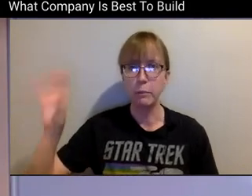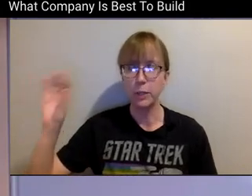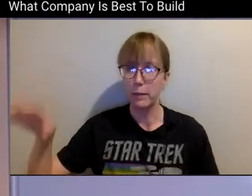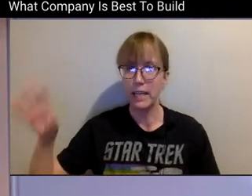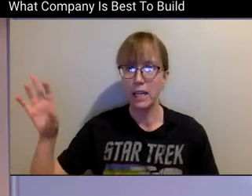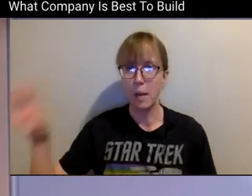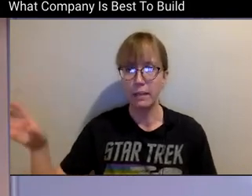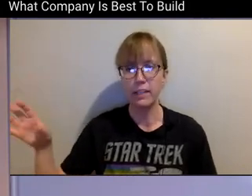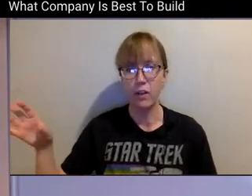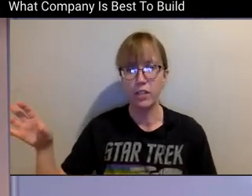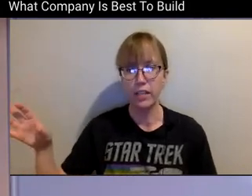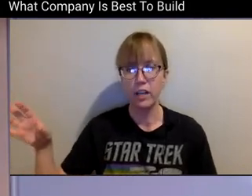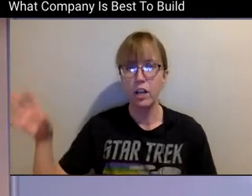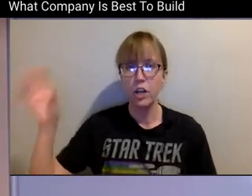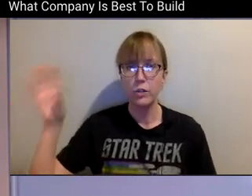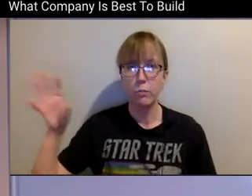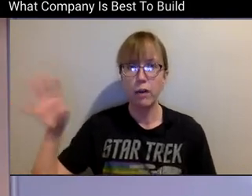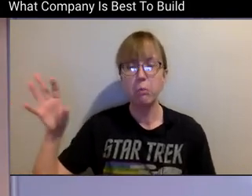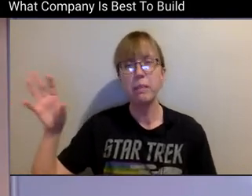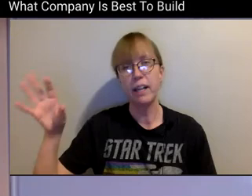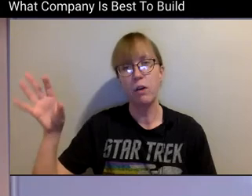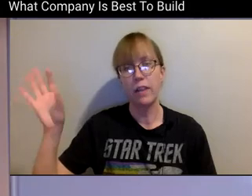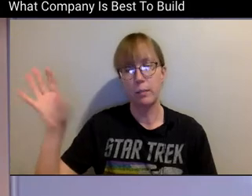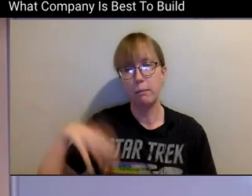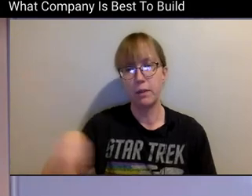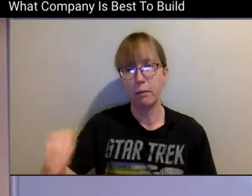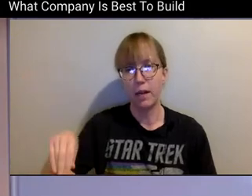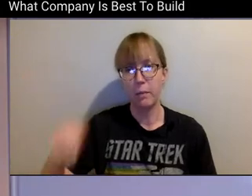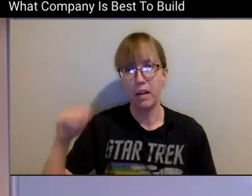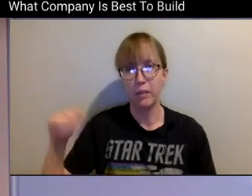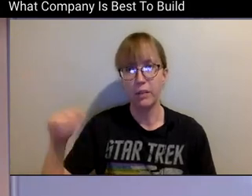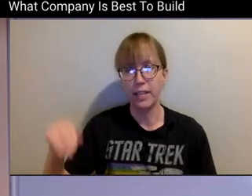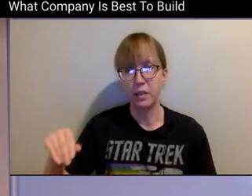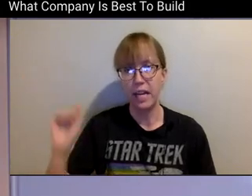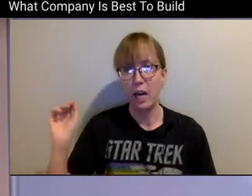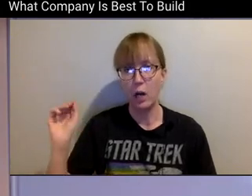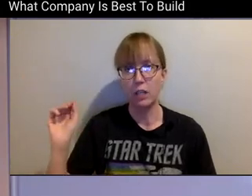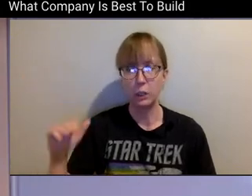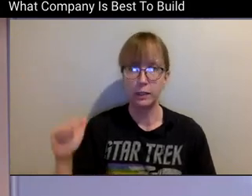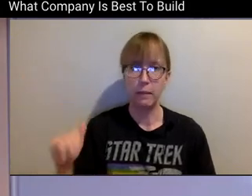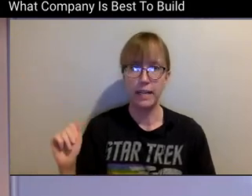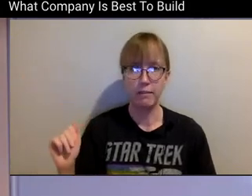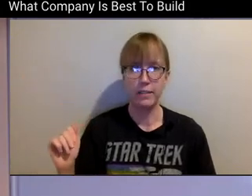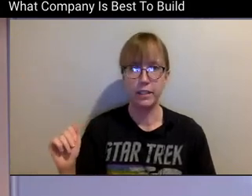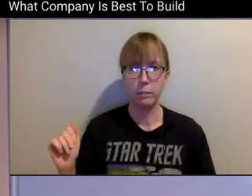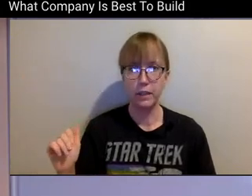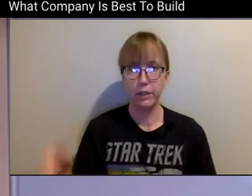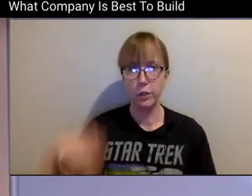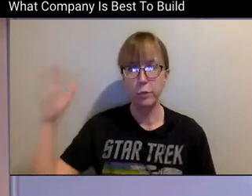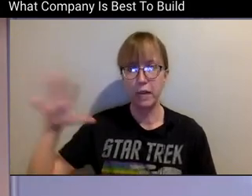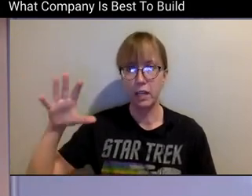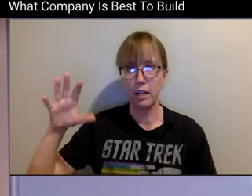for example, and you're making $1 million a year, you probably know that the people at the bottom of your downline are losing money every single